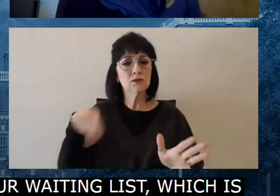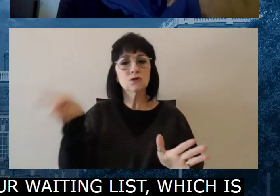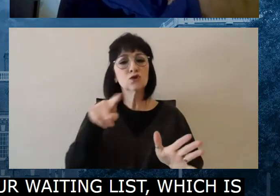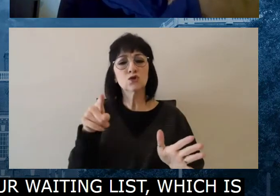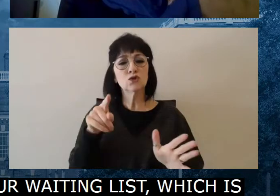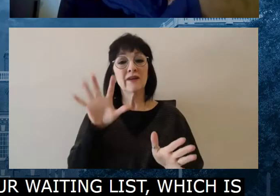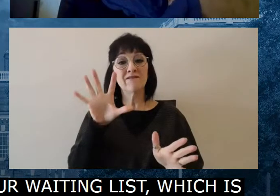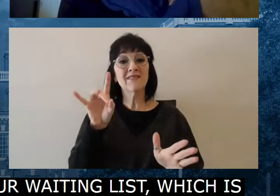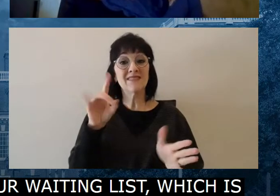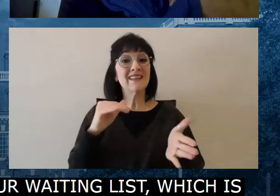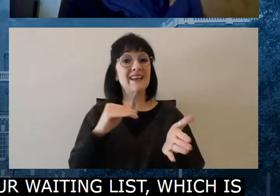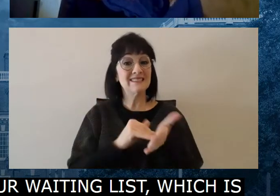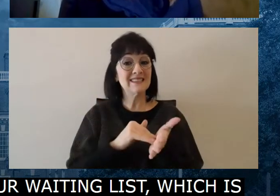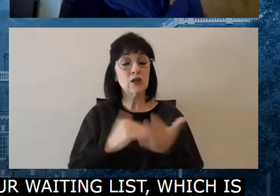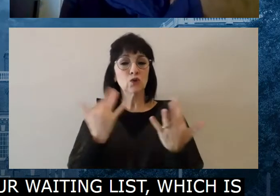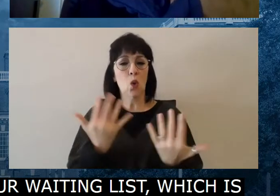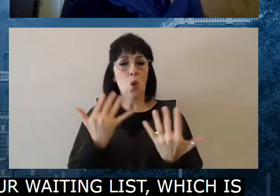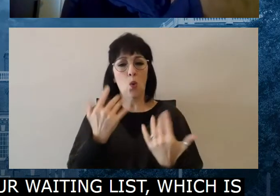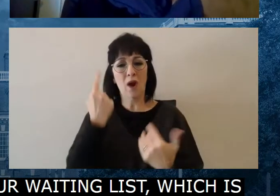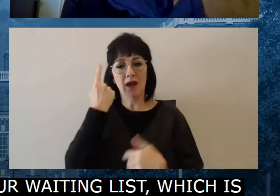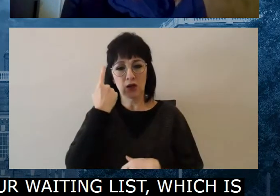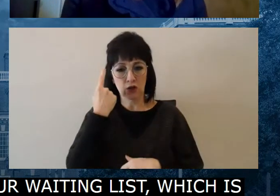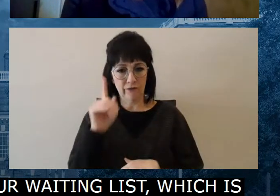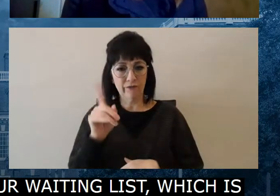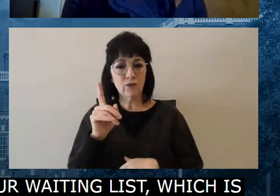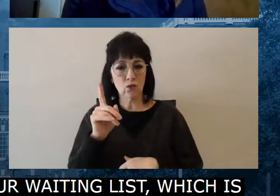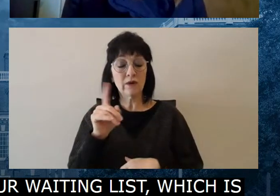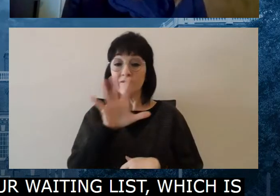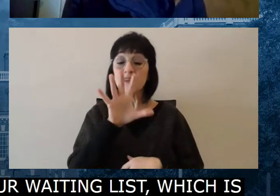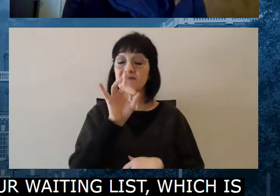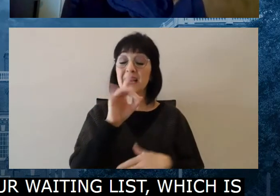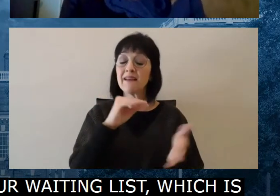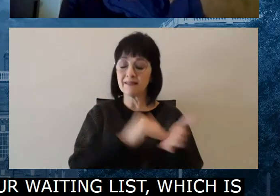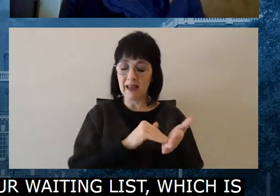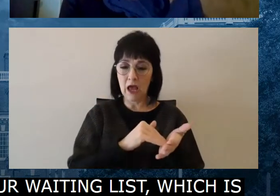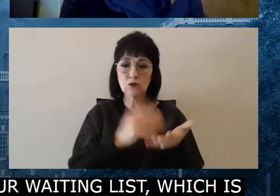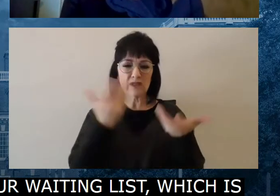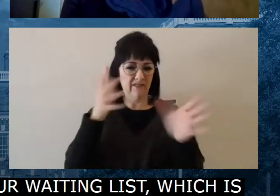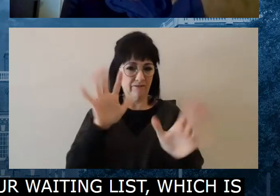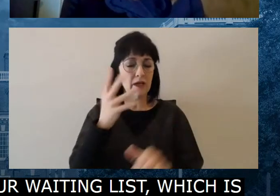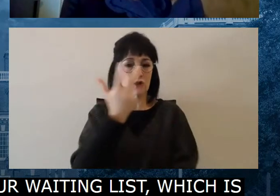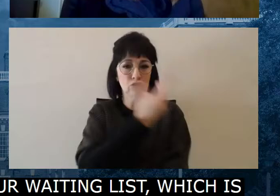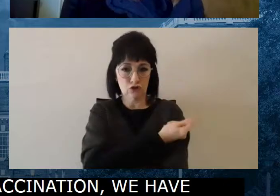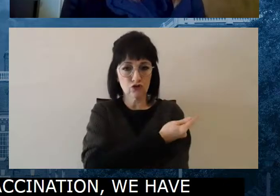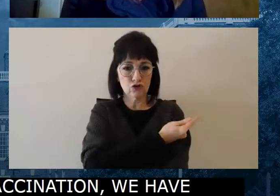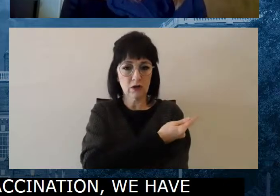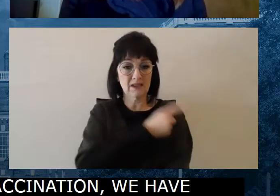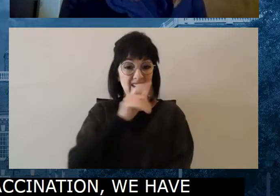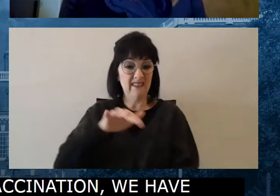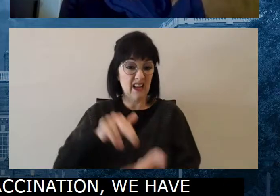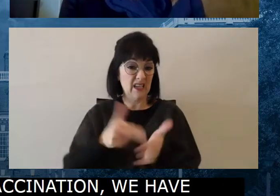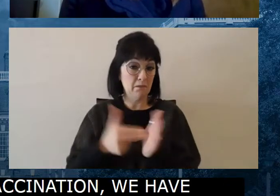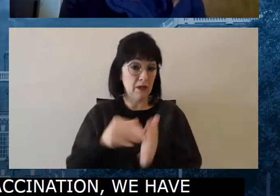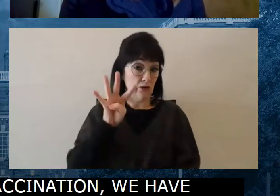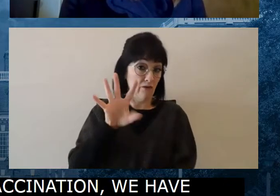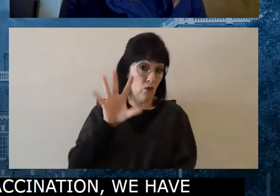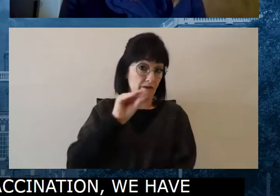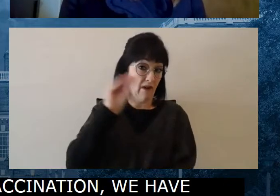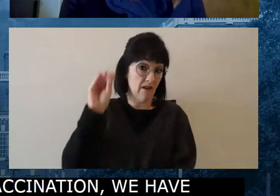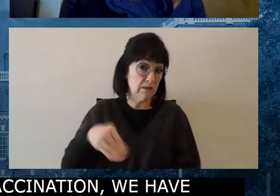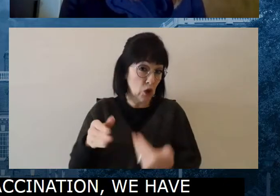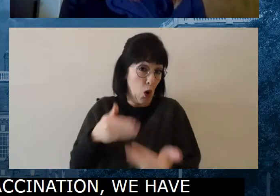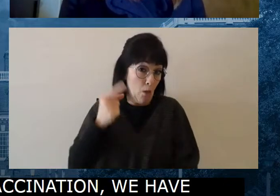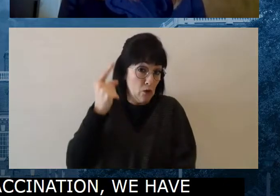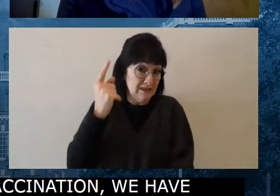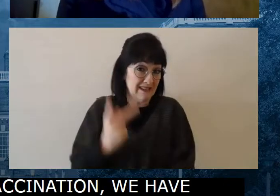least 58,000 have received their vaccines so far. So that's about 45% of seniors on